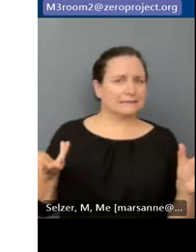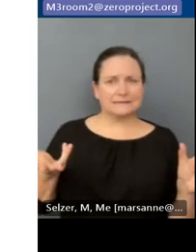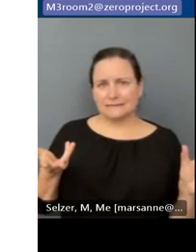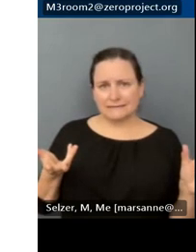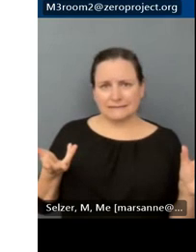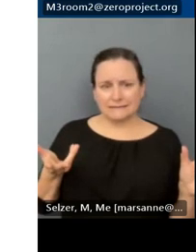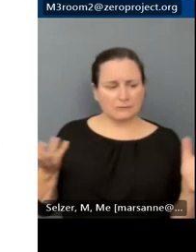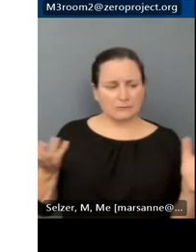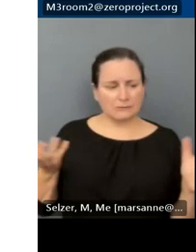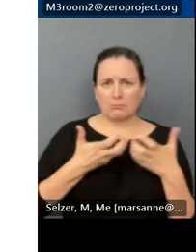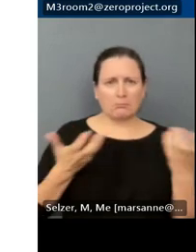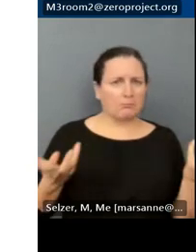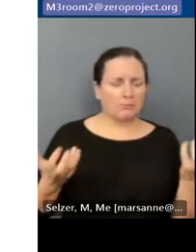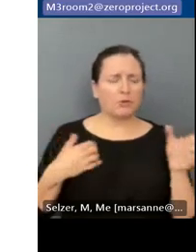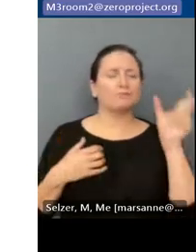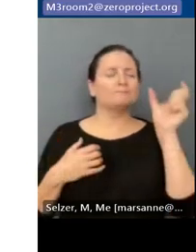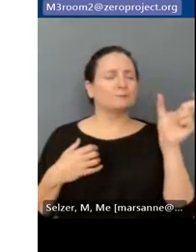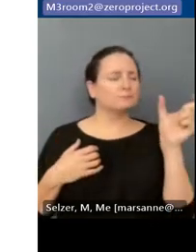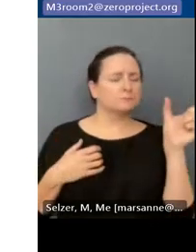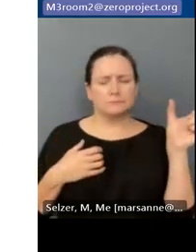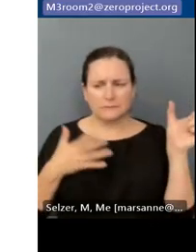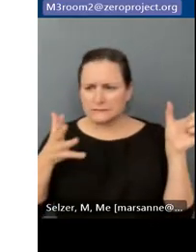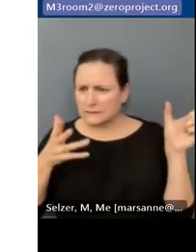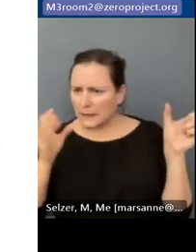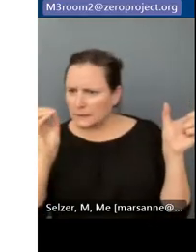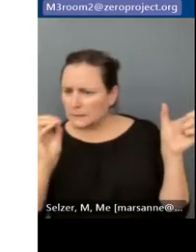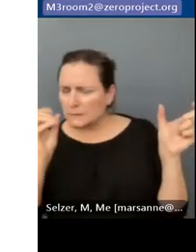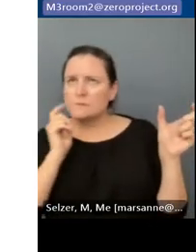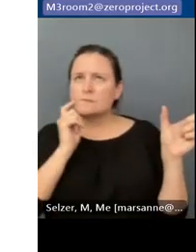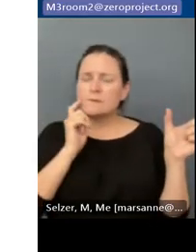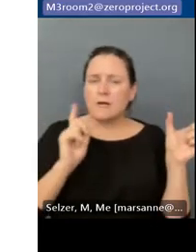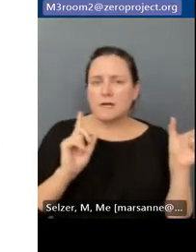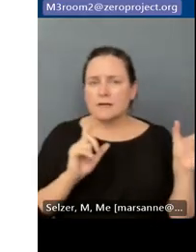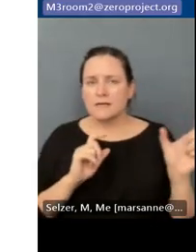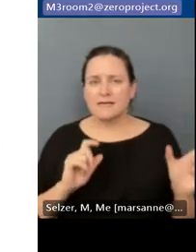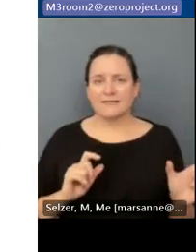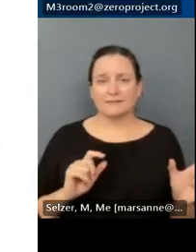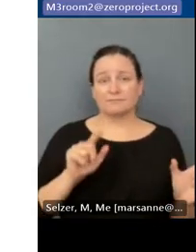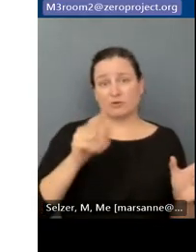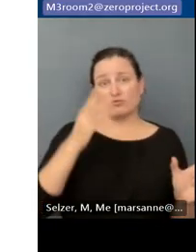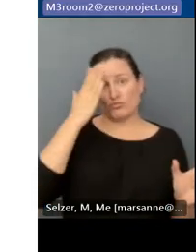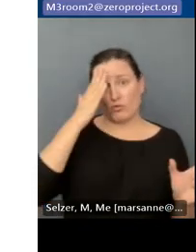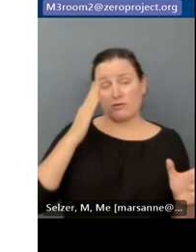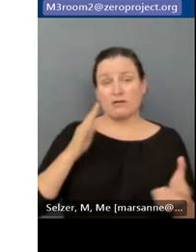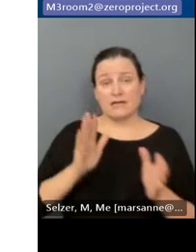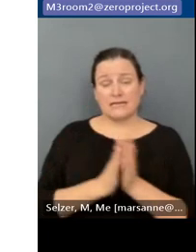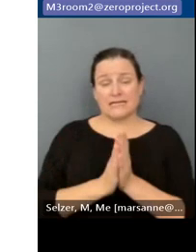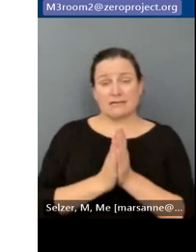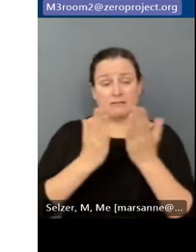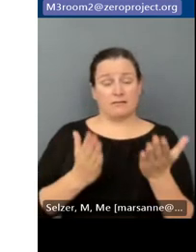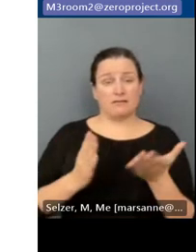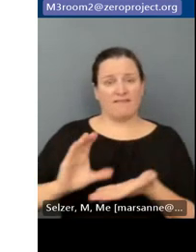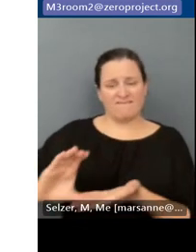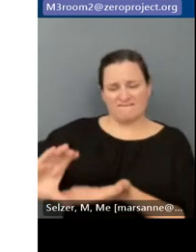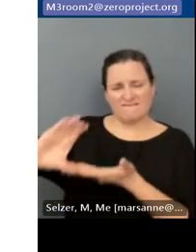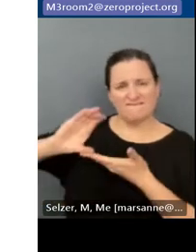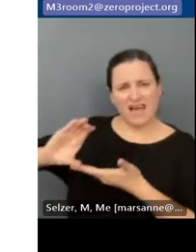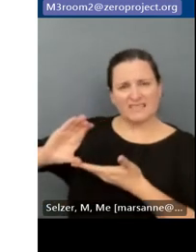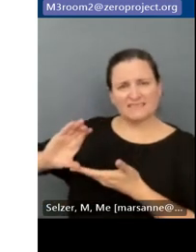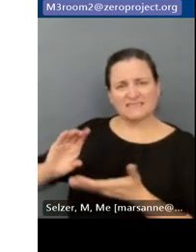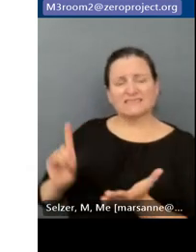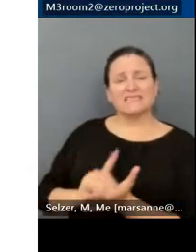sign. A bulky dictionary will frighten anybody. So we craft sign only when we